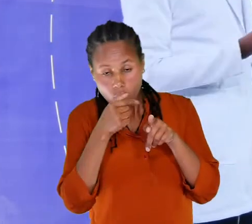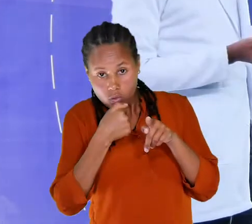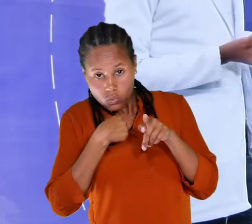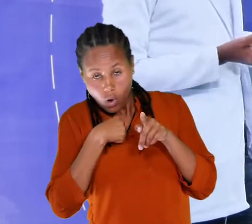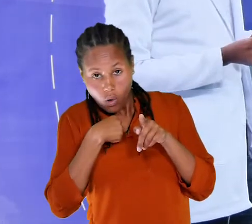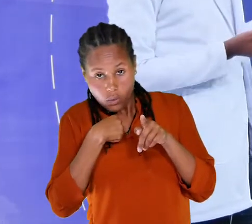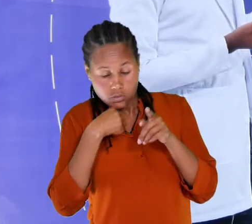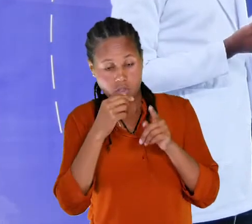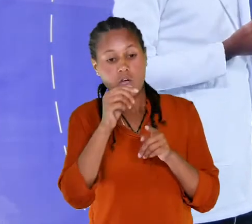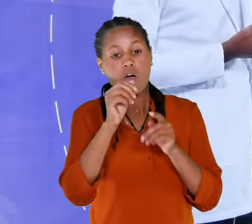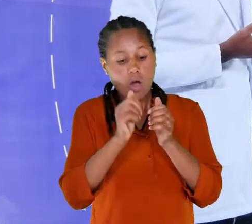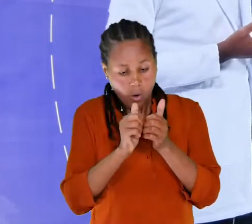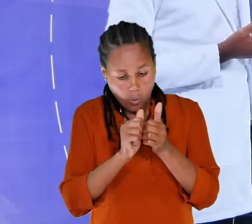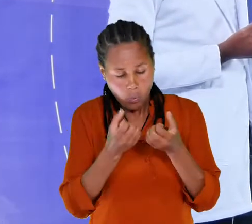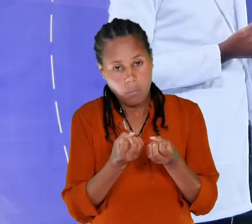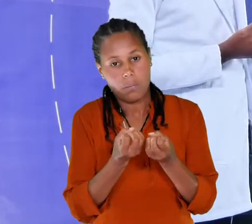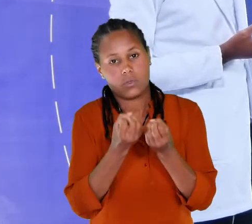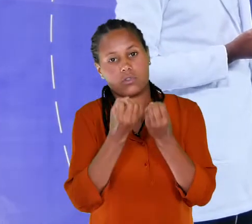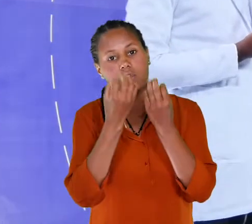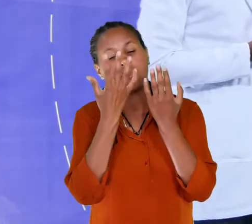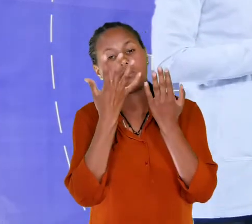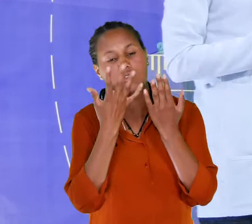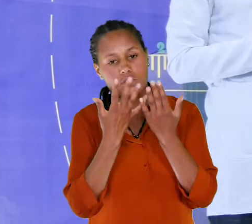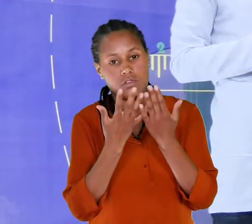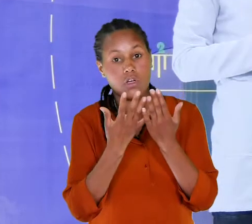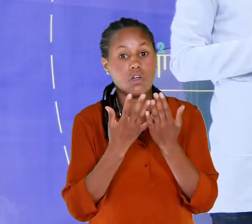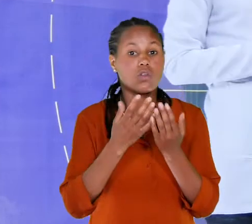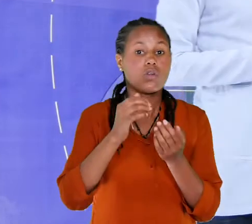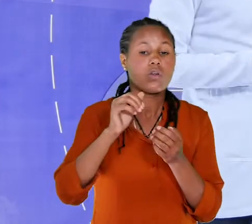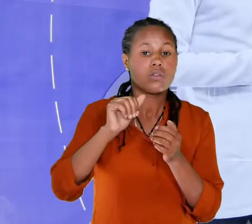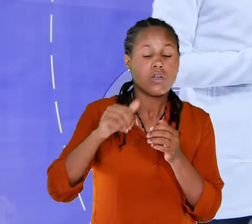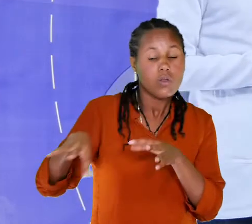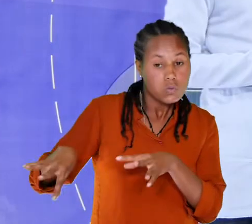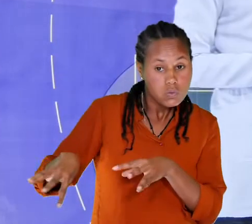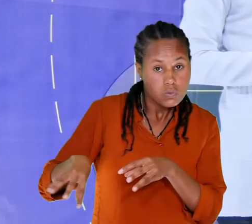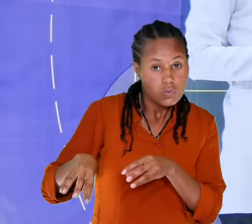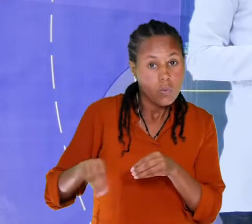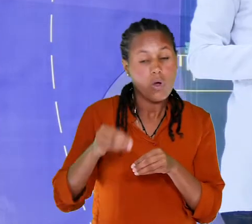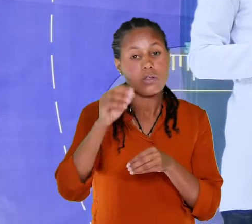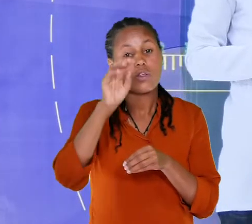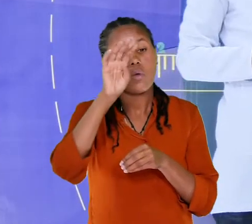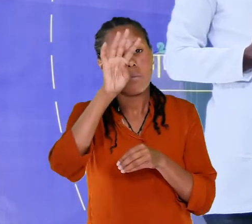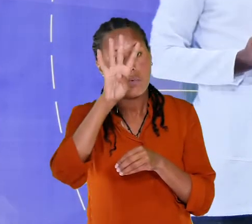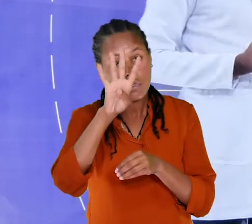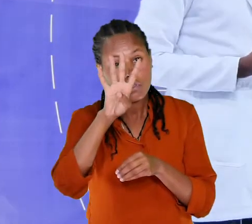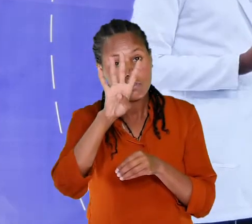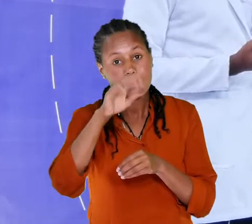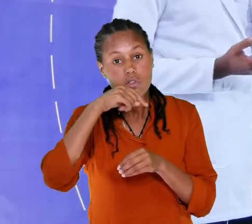many cousins you have? Student B said, I have three